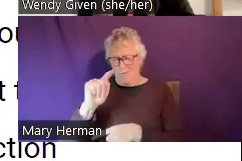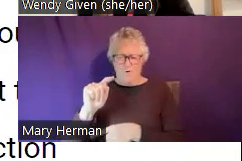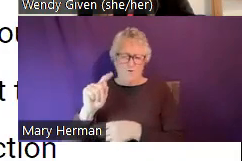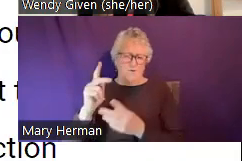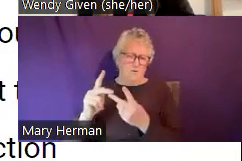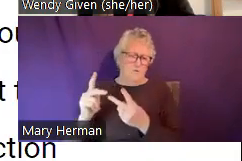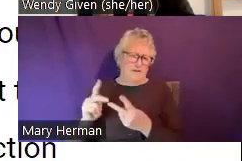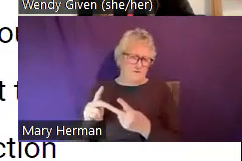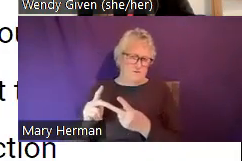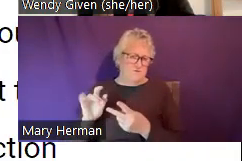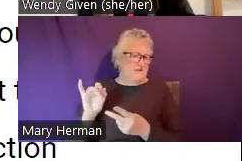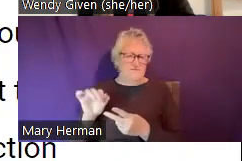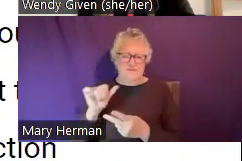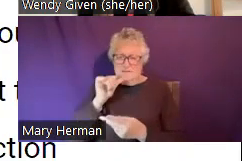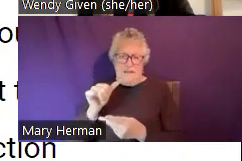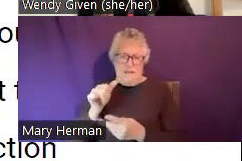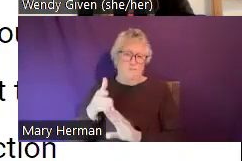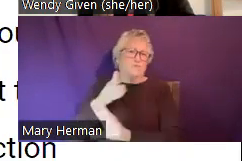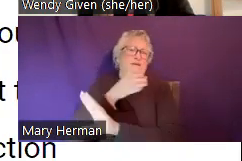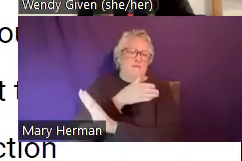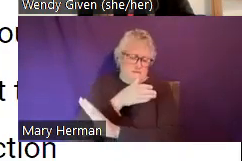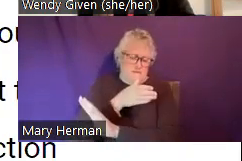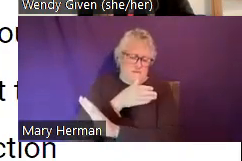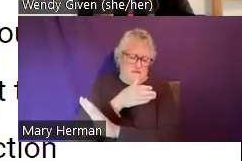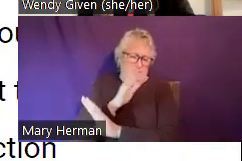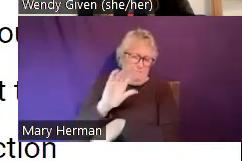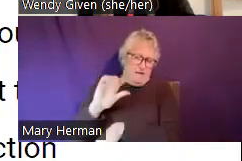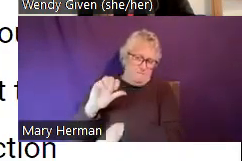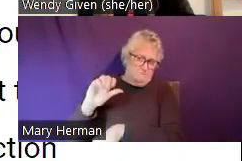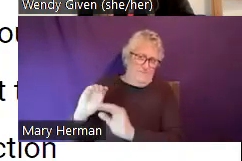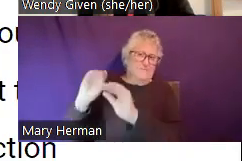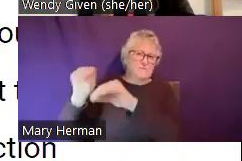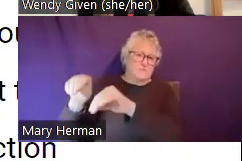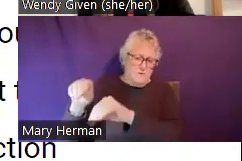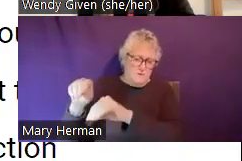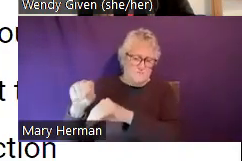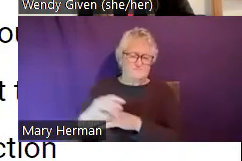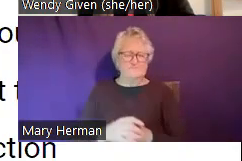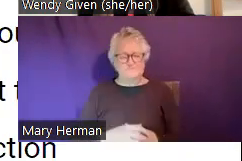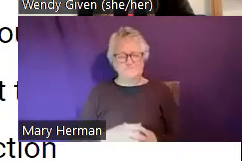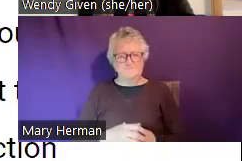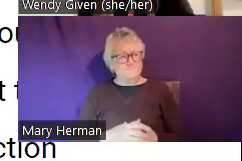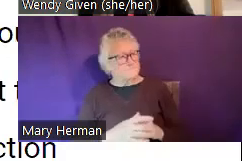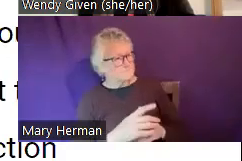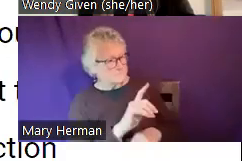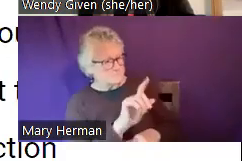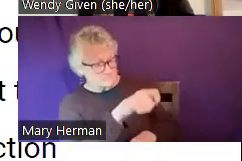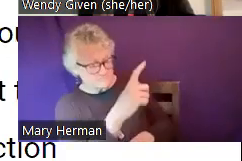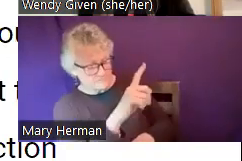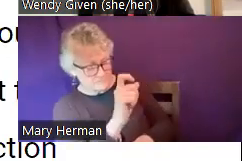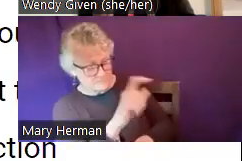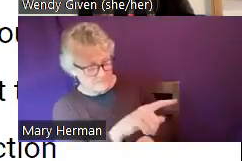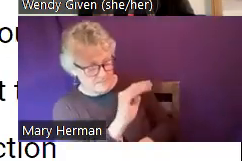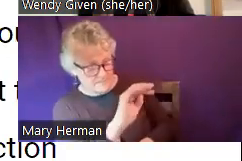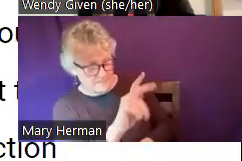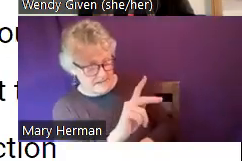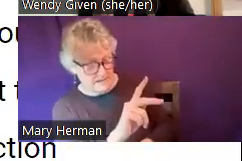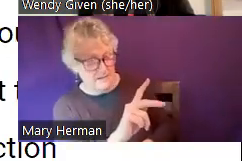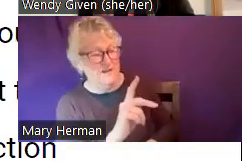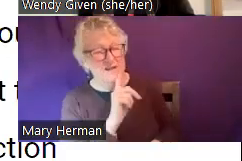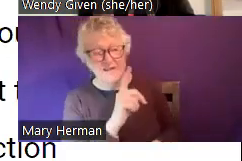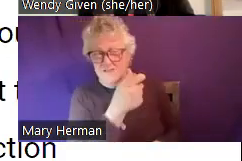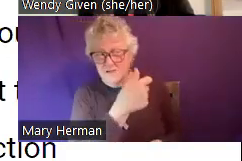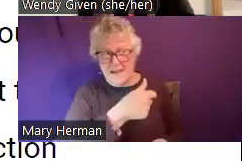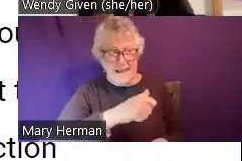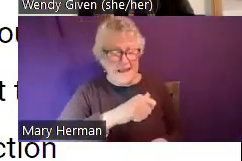Just making sure there's not some more questions here. There's another question, Mac. Is there any possibility for an